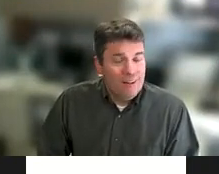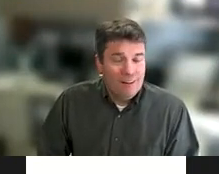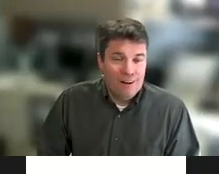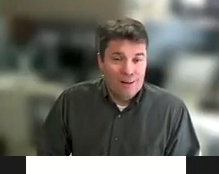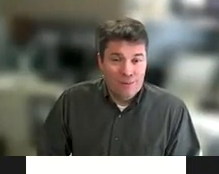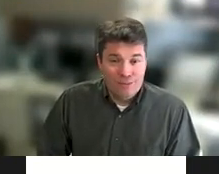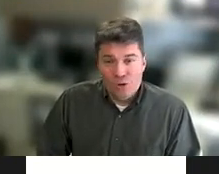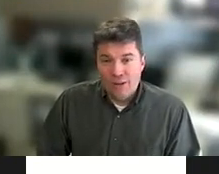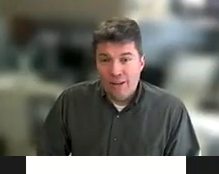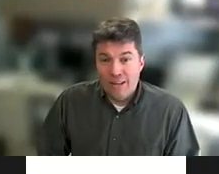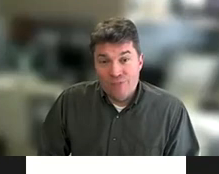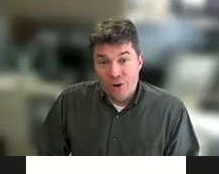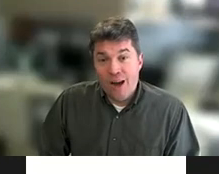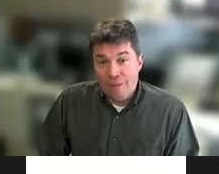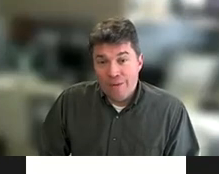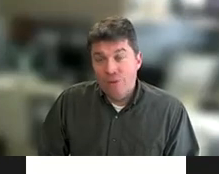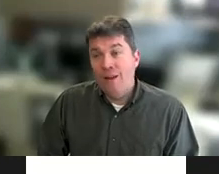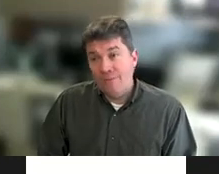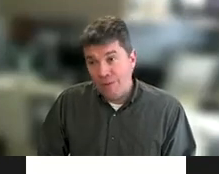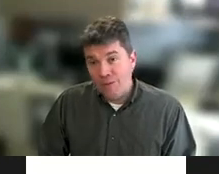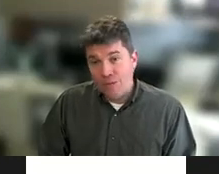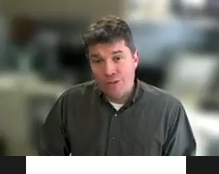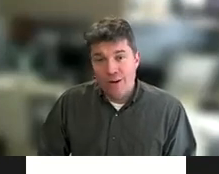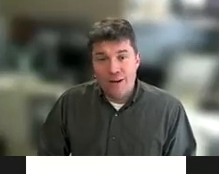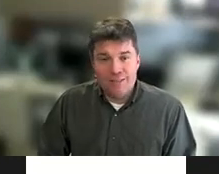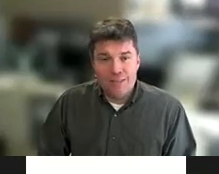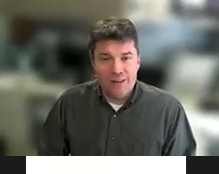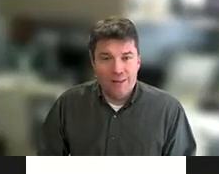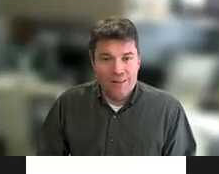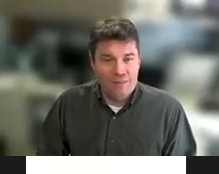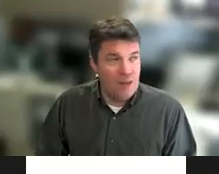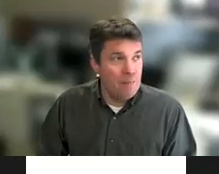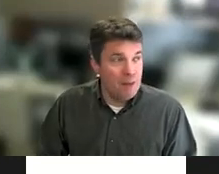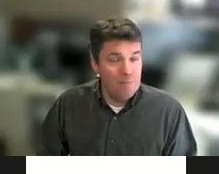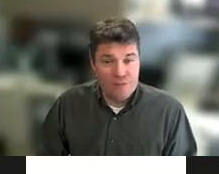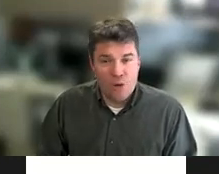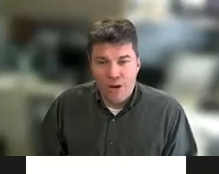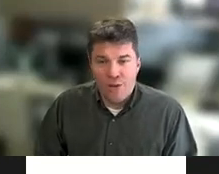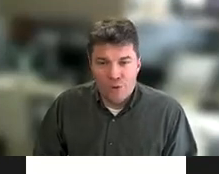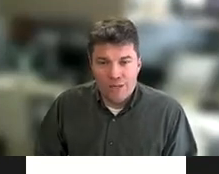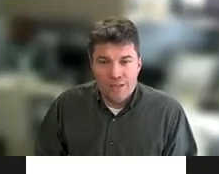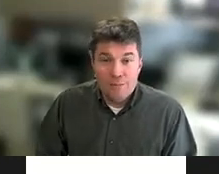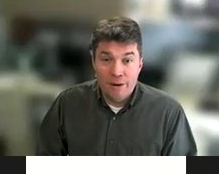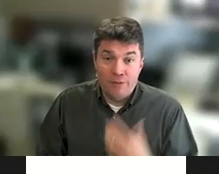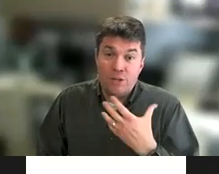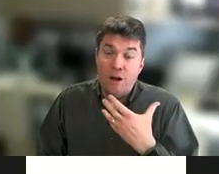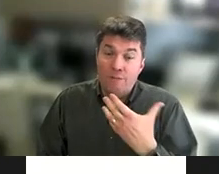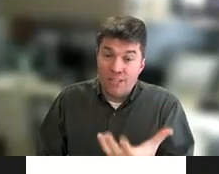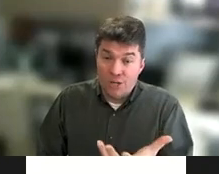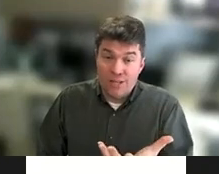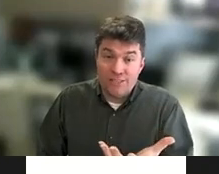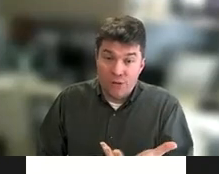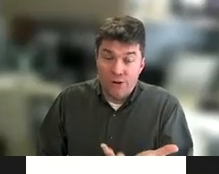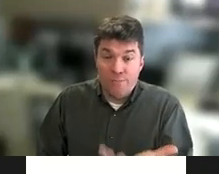So unfortunately, that's very common for a lot of people with hearing loss, is that they may bluff their way through it. But if